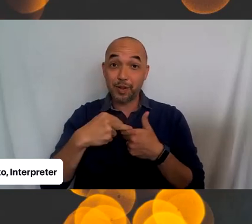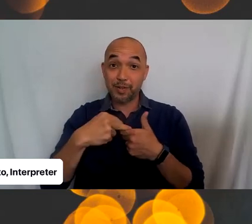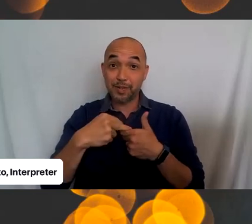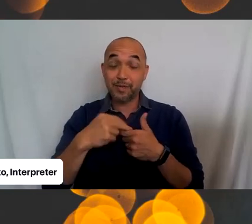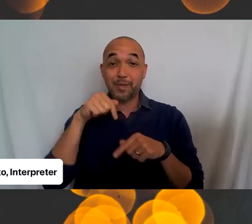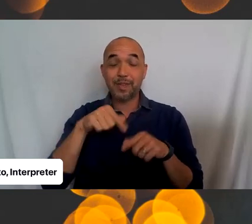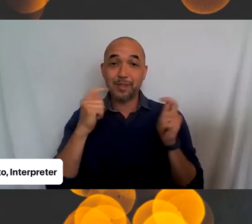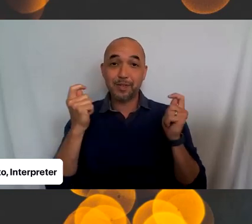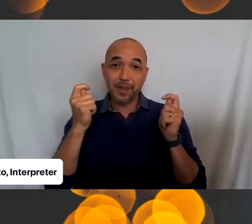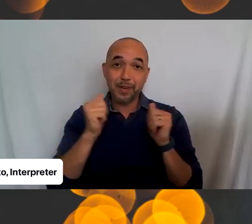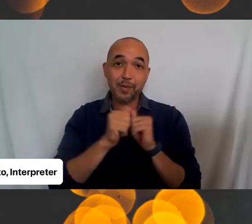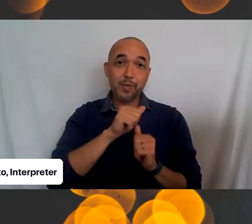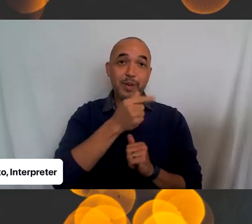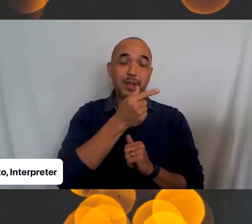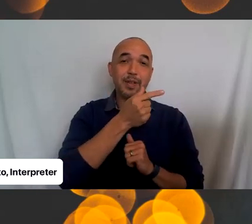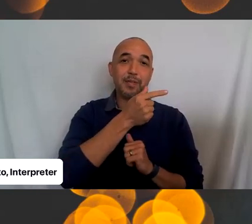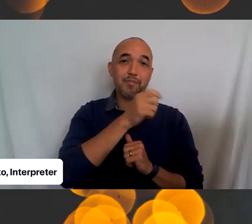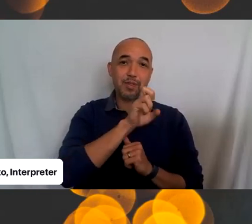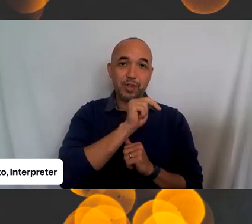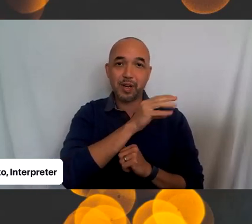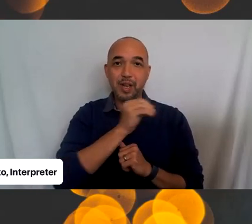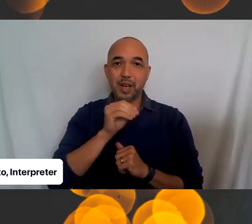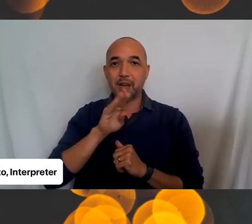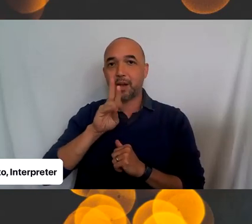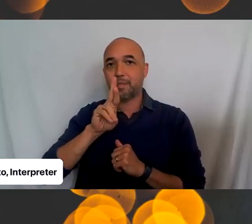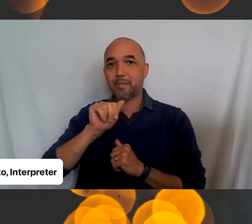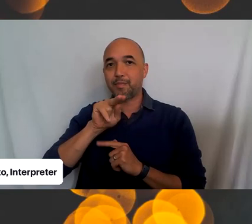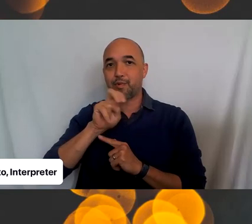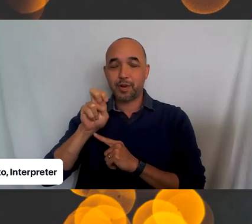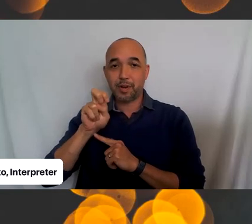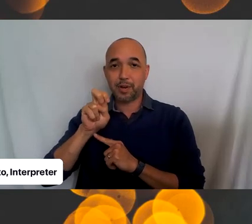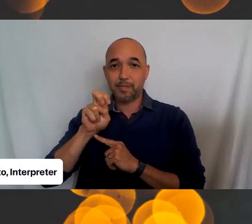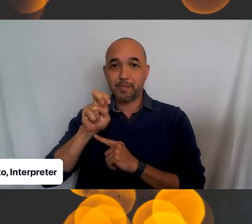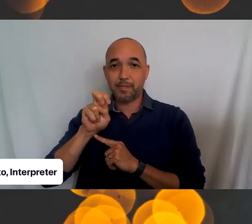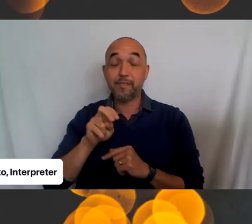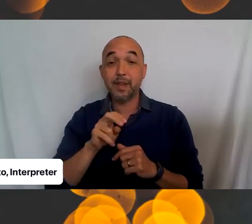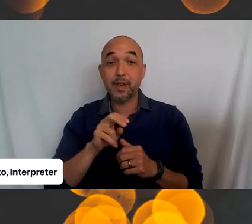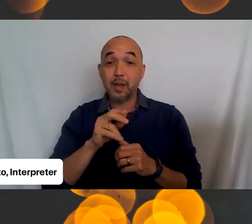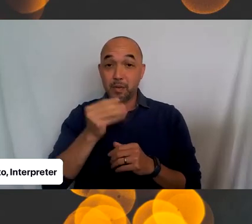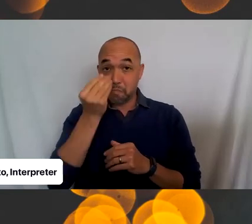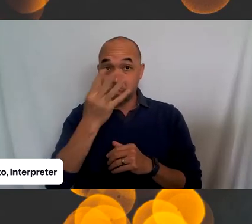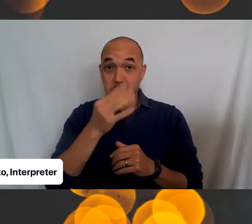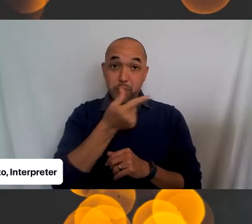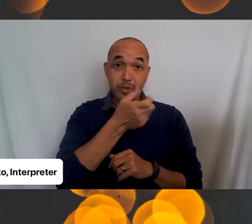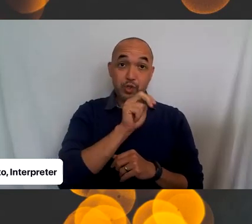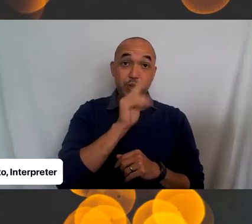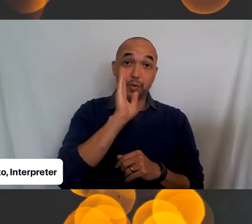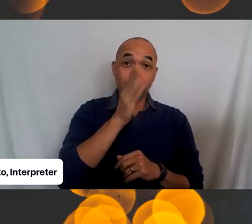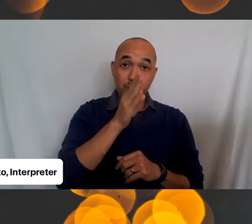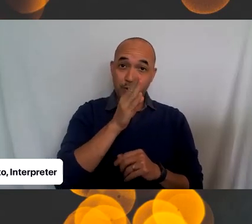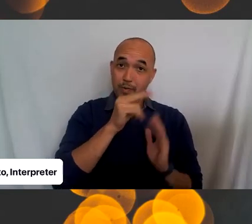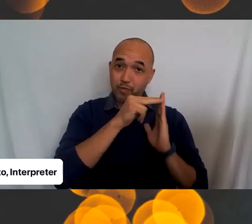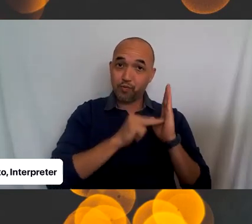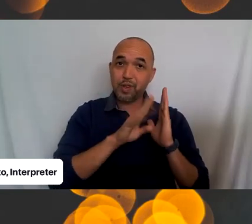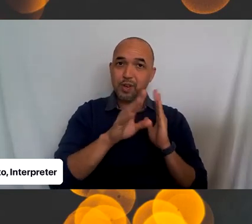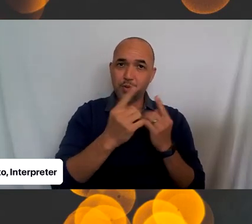Randall. I wanted to give a few quick notes before we start. Jen will be taking some of your questions from the audience, so use the Q&A box to send us your